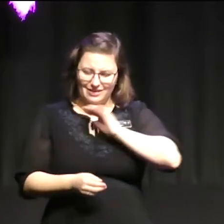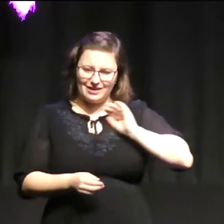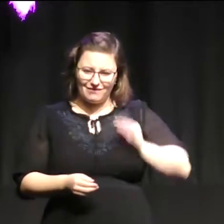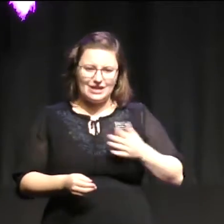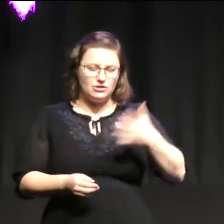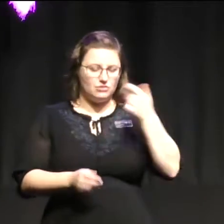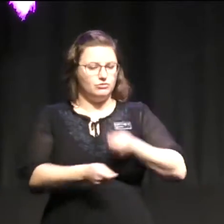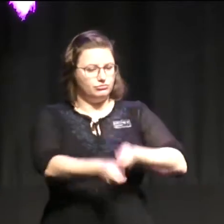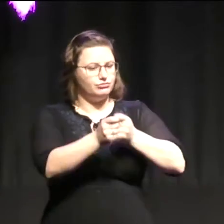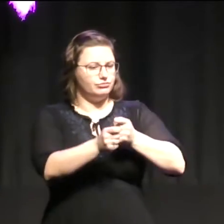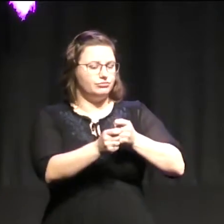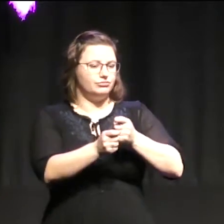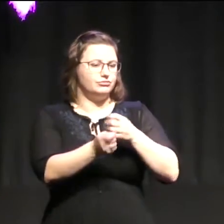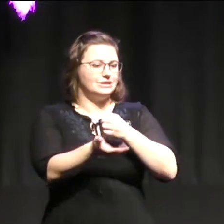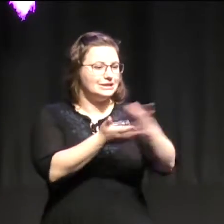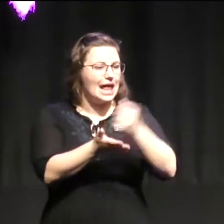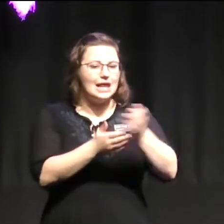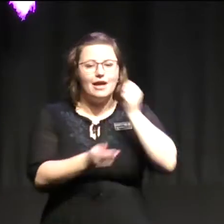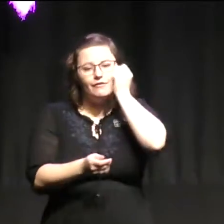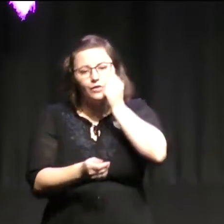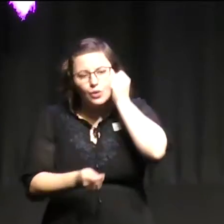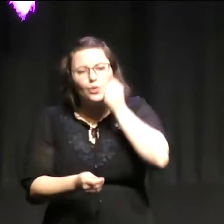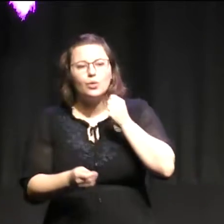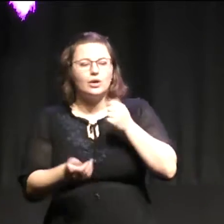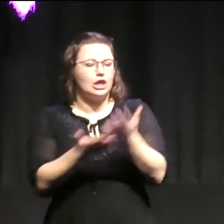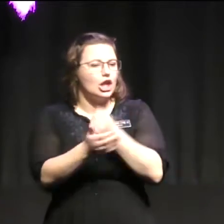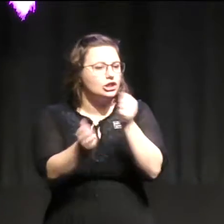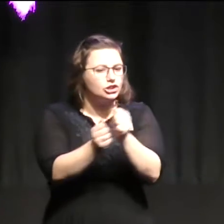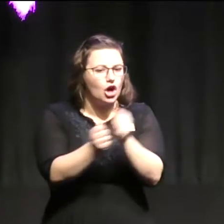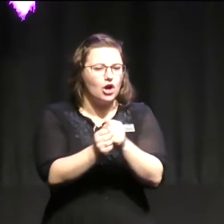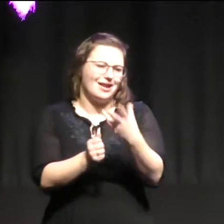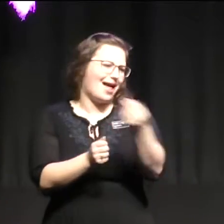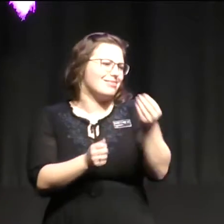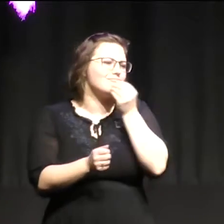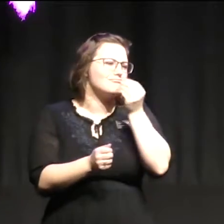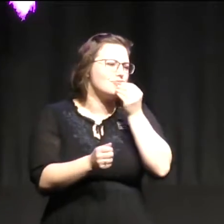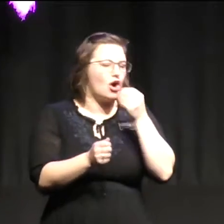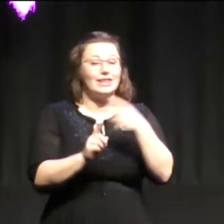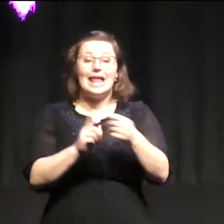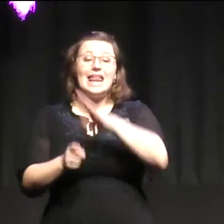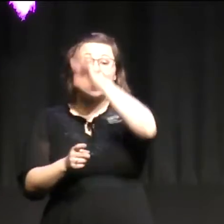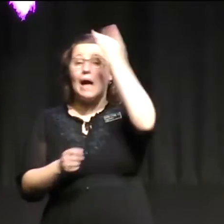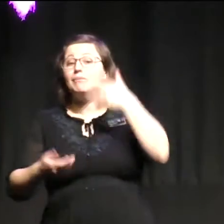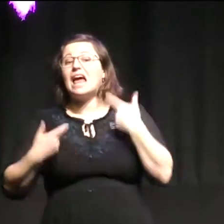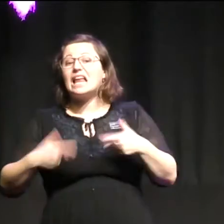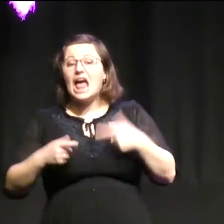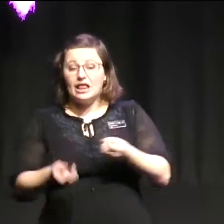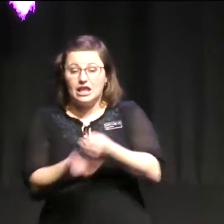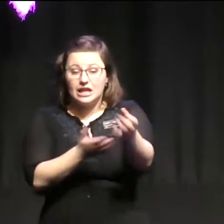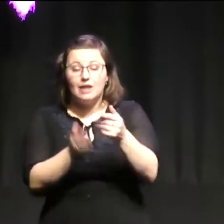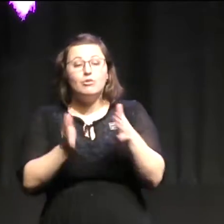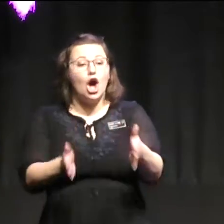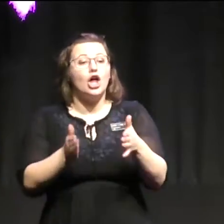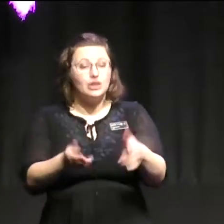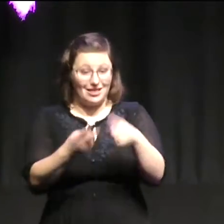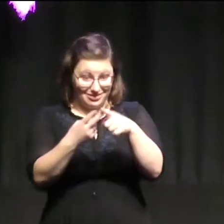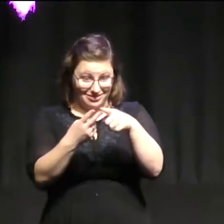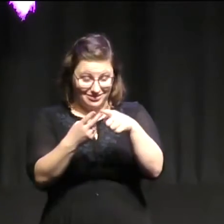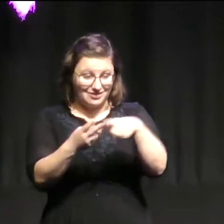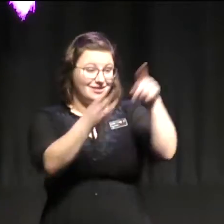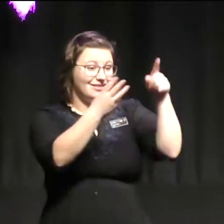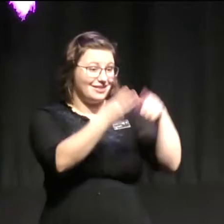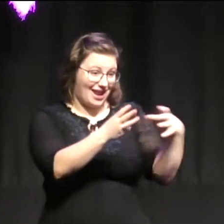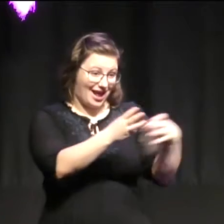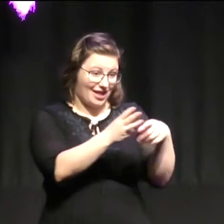their living by vending fruits, vegetables, other eatables or old clothes on the streets. The third category is